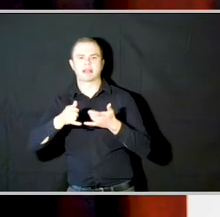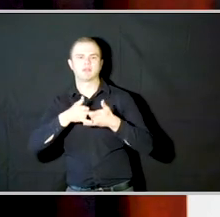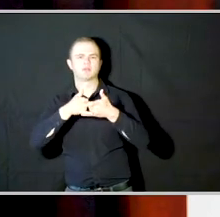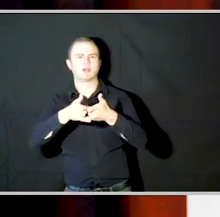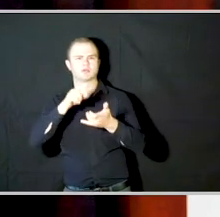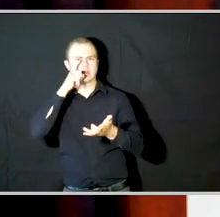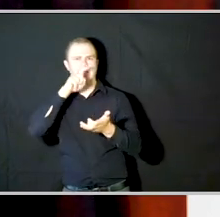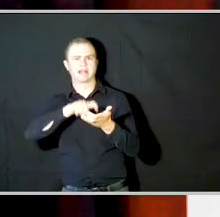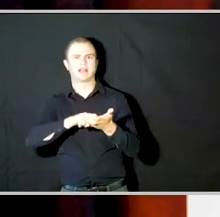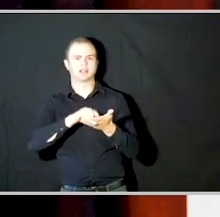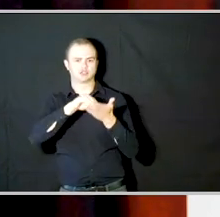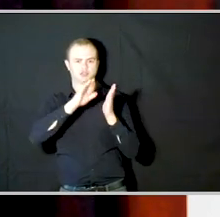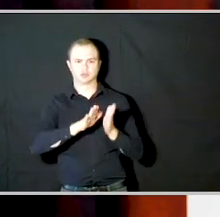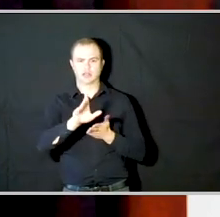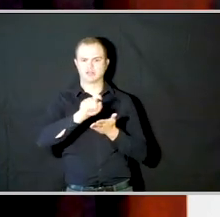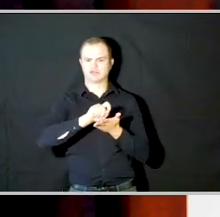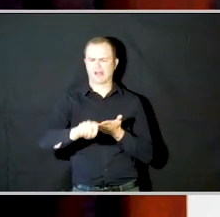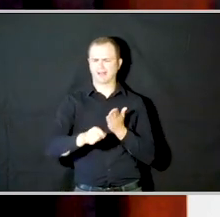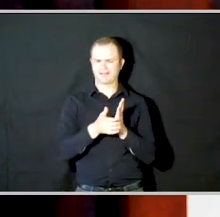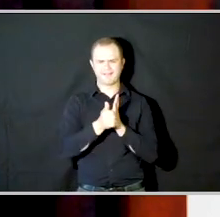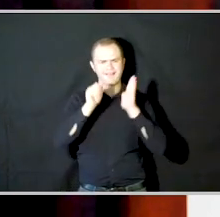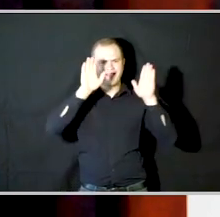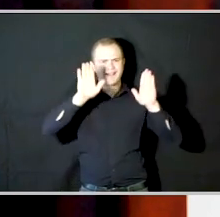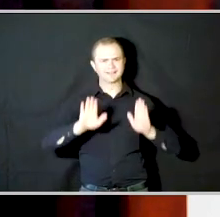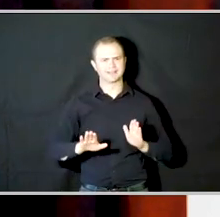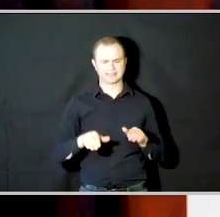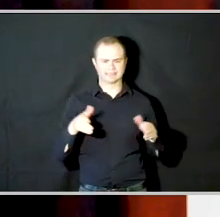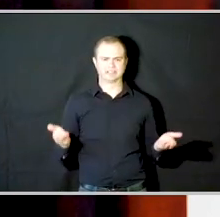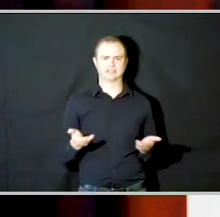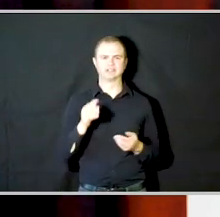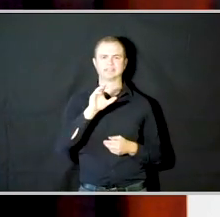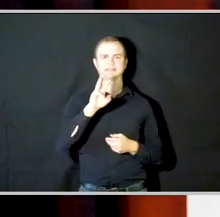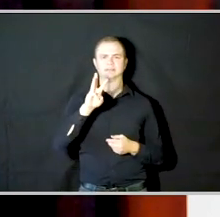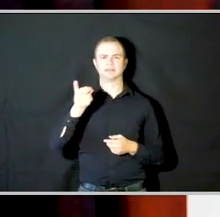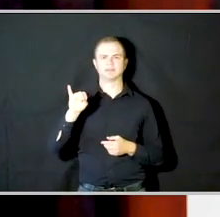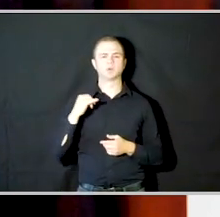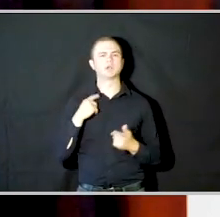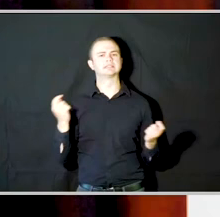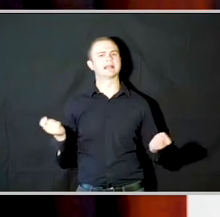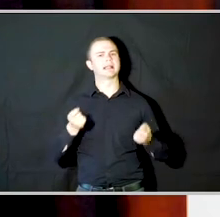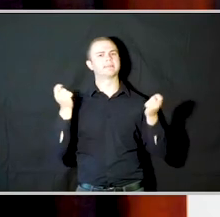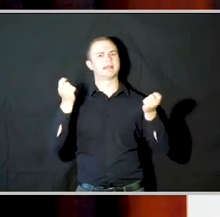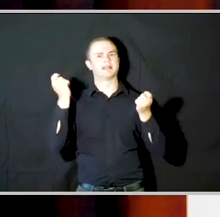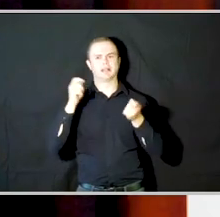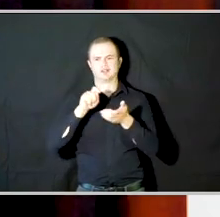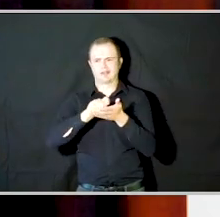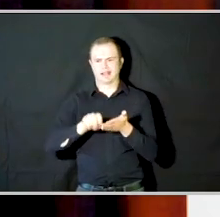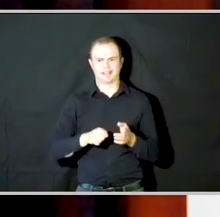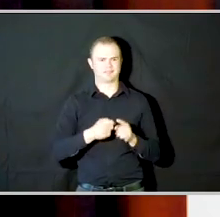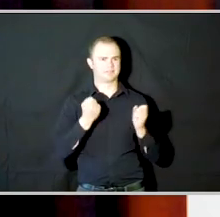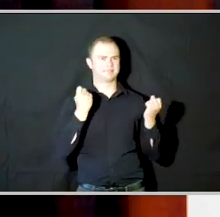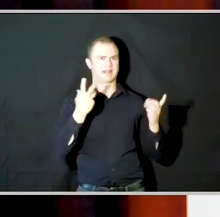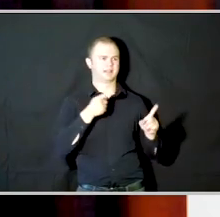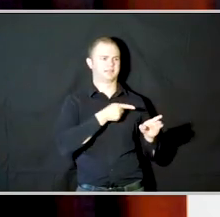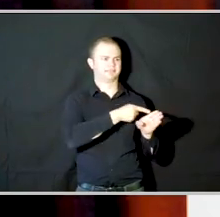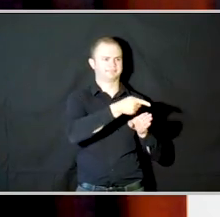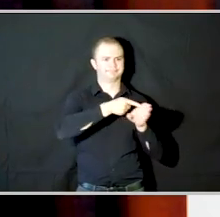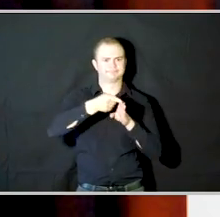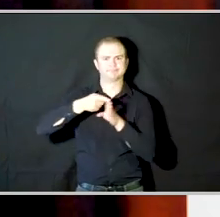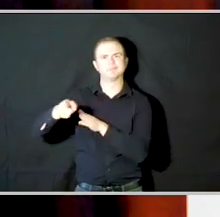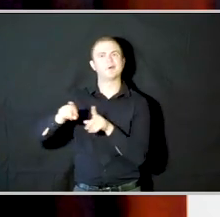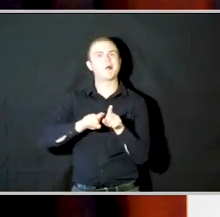excellence in student writing at the College of Western Idaho. We are here to celebrate writing from all disciplines and from a variety of